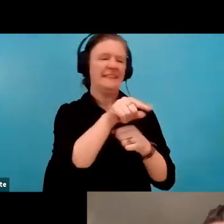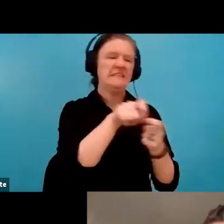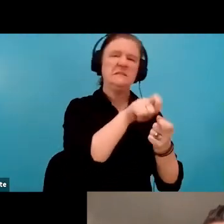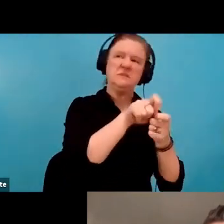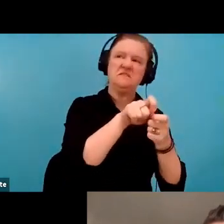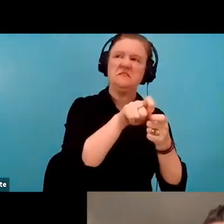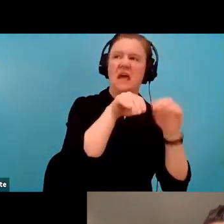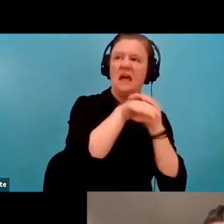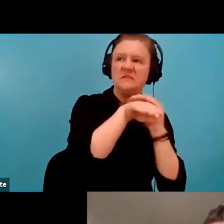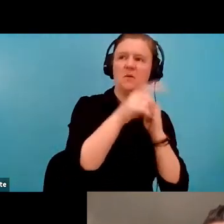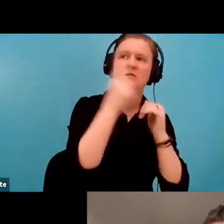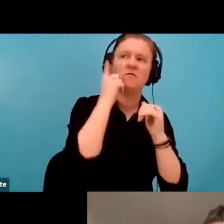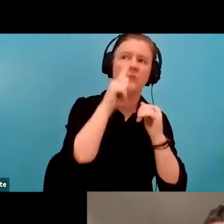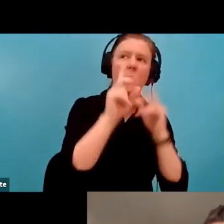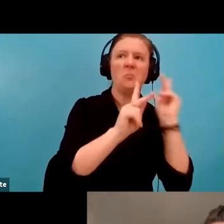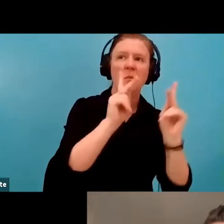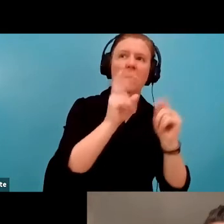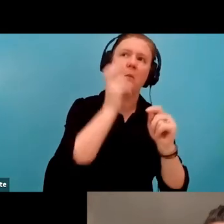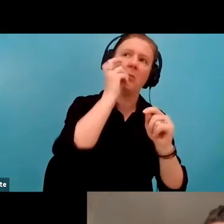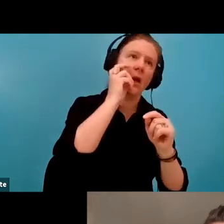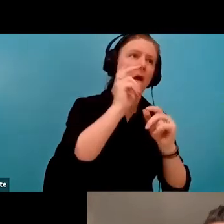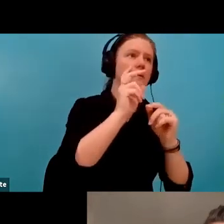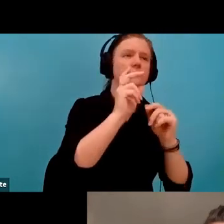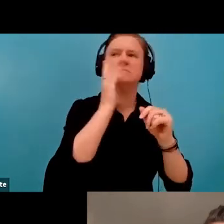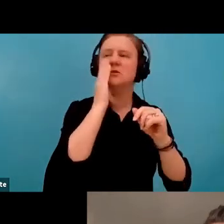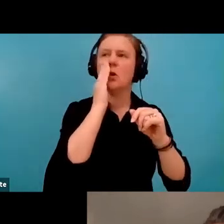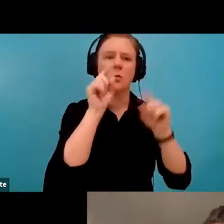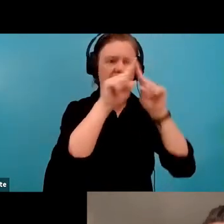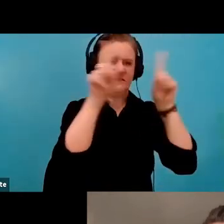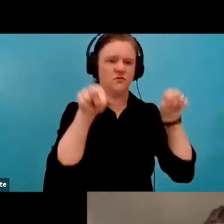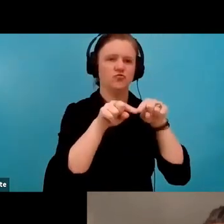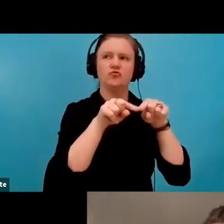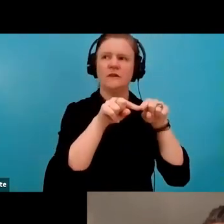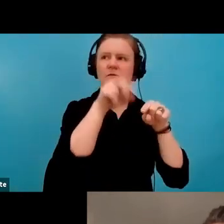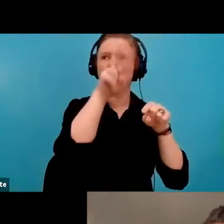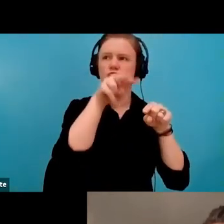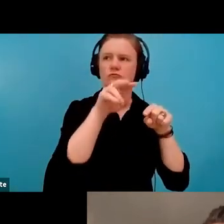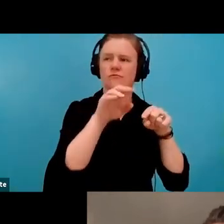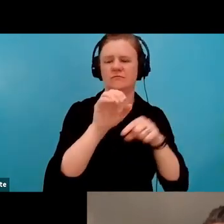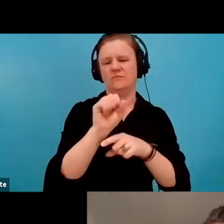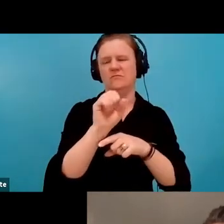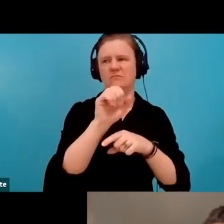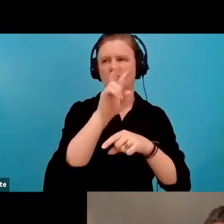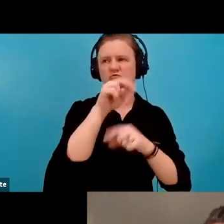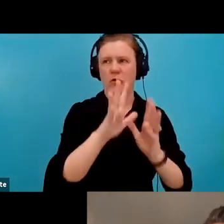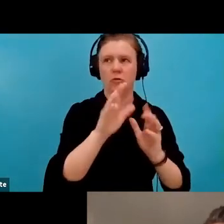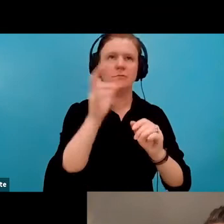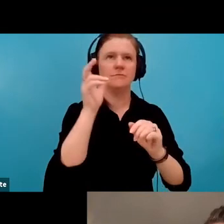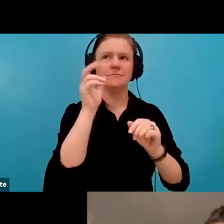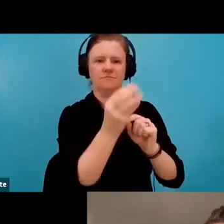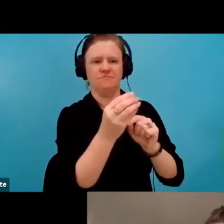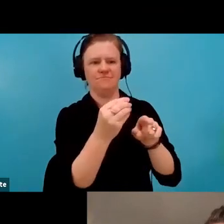functions accessible to someone who's using a screen reader, for example, who may be able to hear the screen but not see the